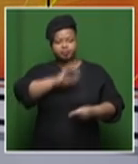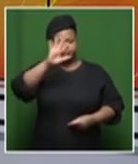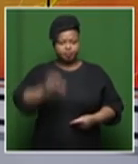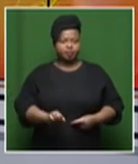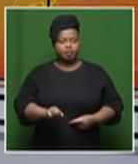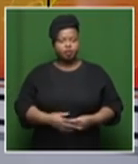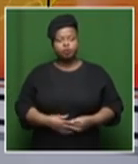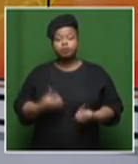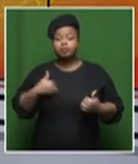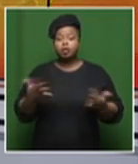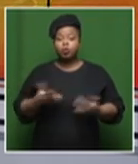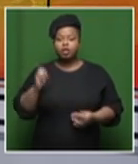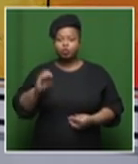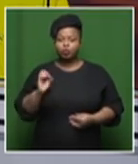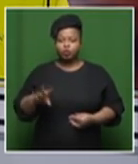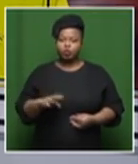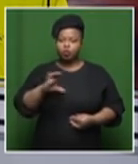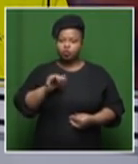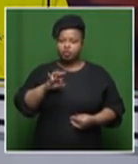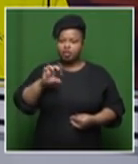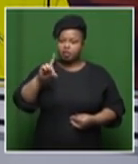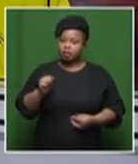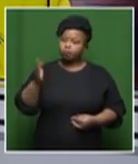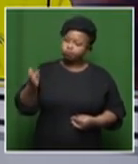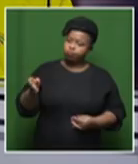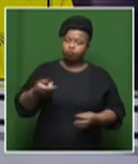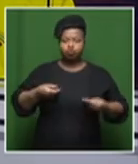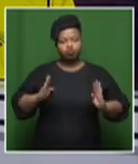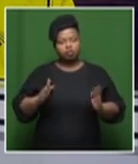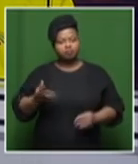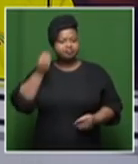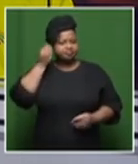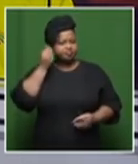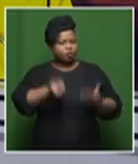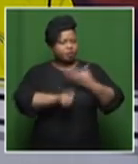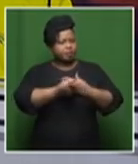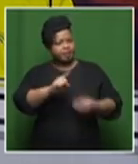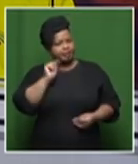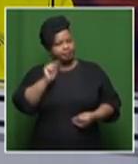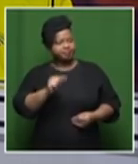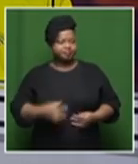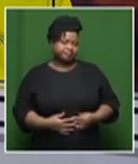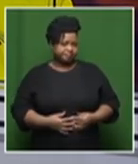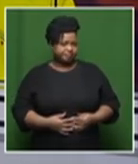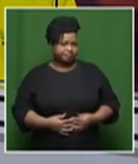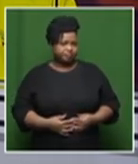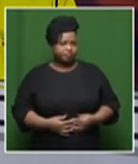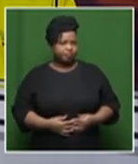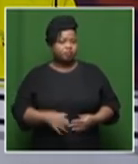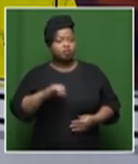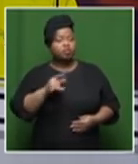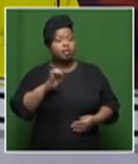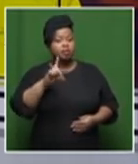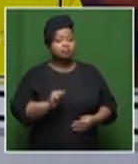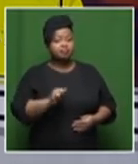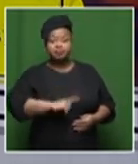we start off in Soweto. Criselda Lewis is there on the streets. Let's find out what the situation is like at the moment. Criselda, good